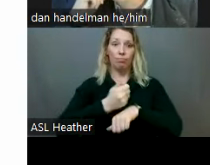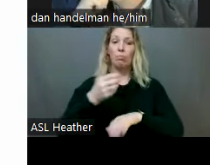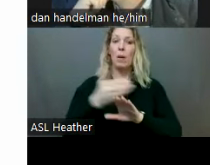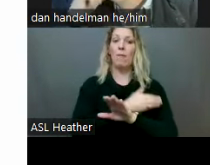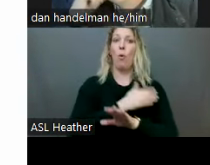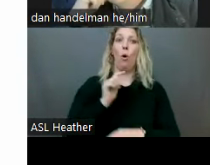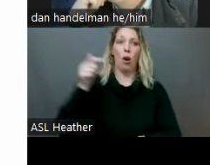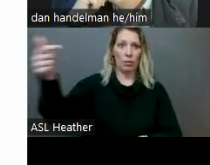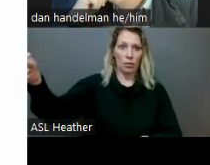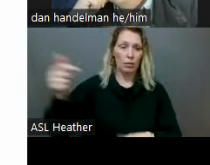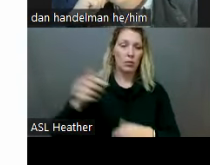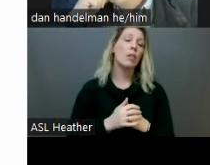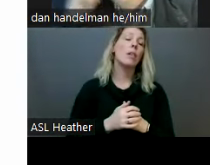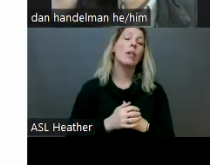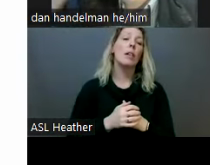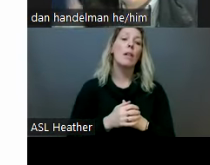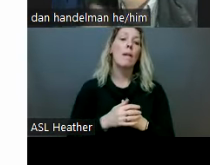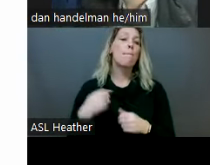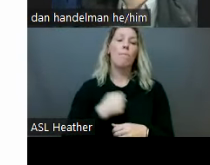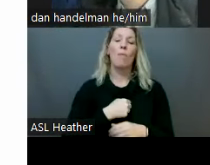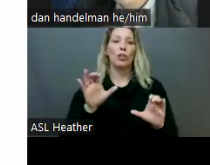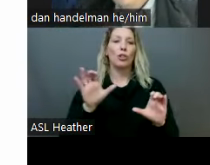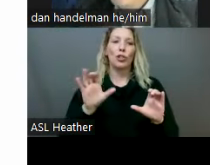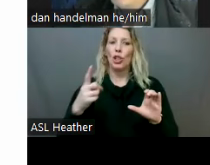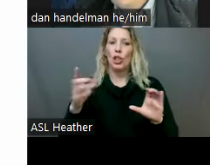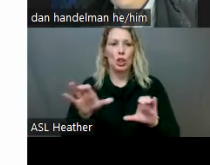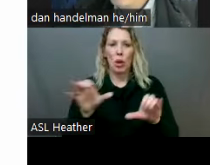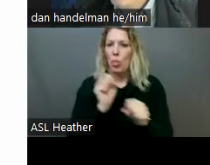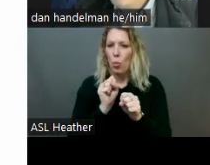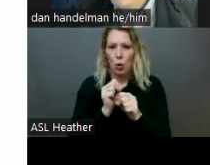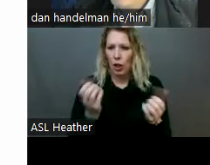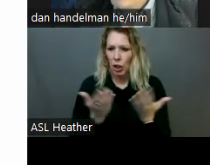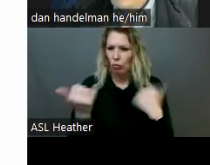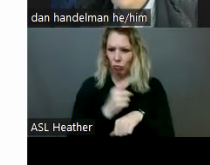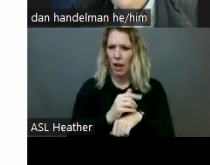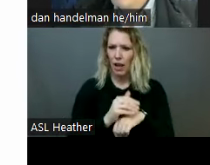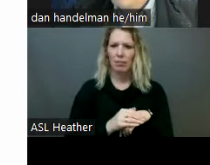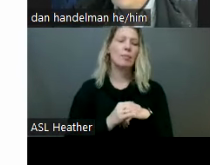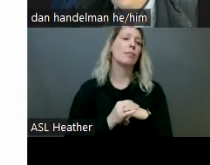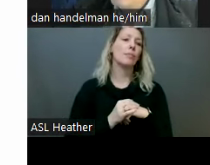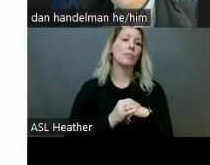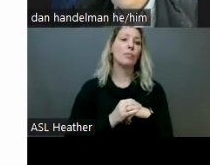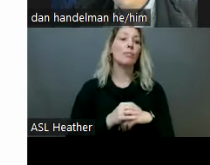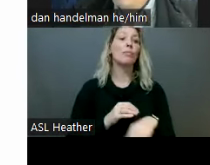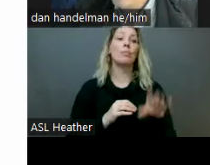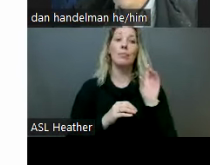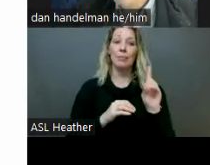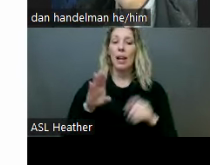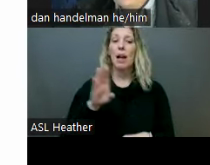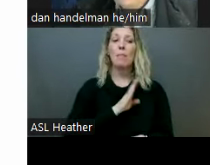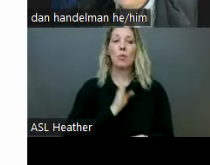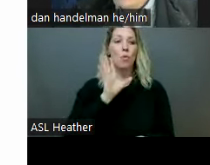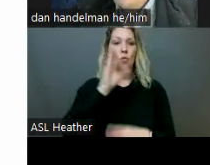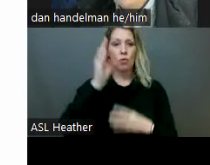everything over. We're just doing the workflow here tonight. D, the Bureau shall inform the